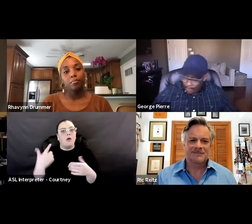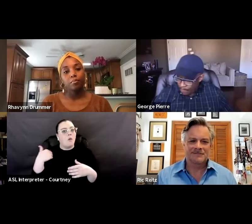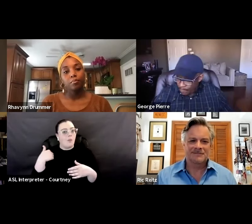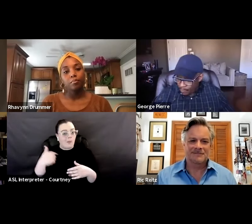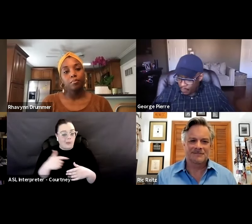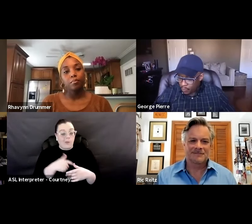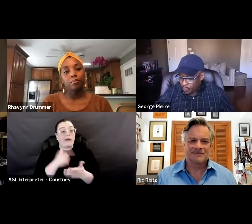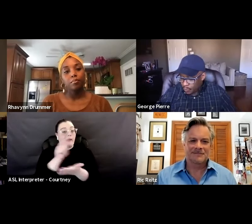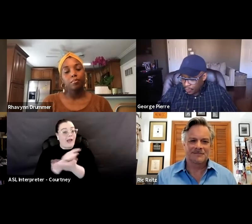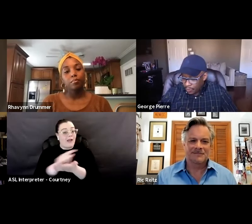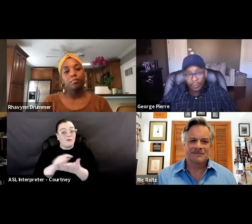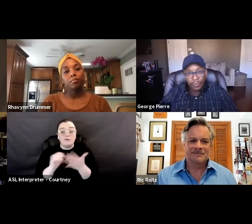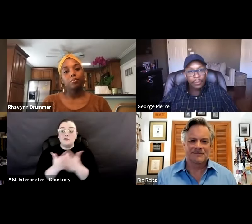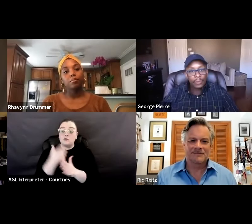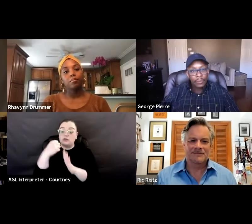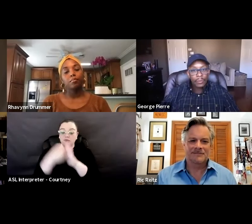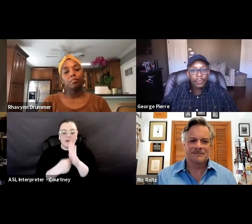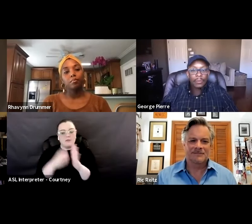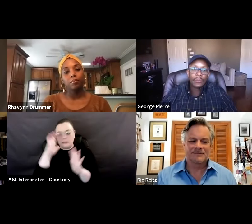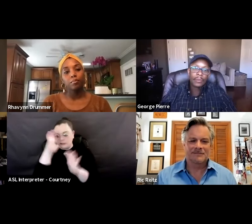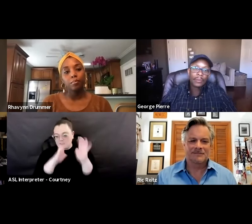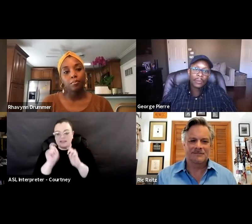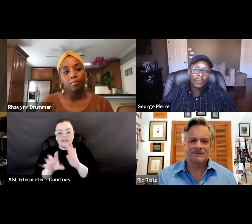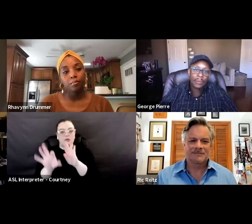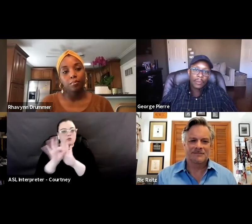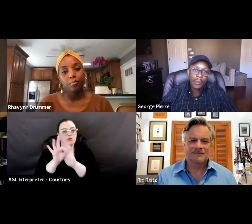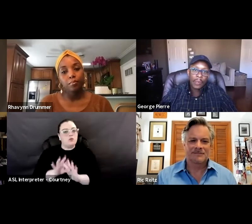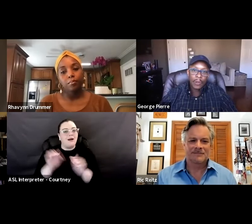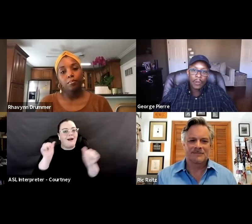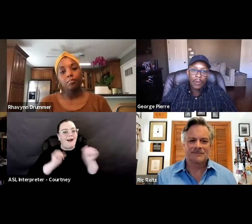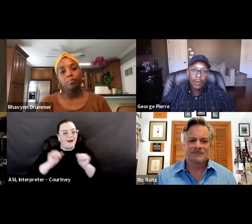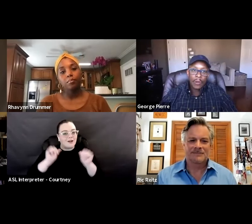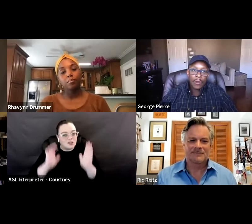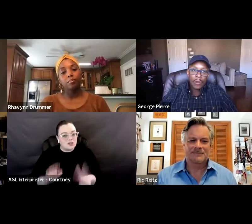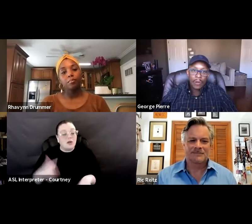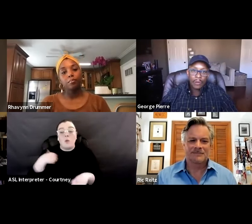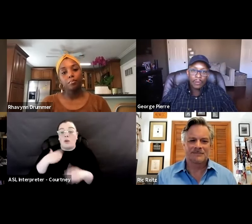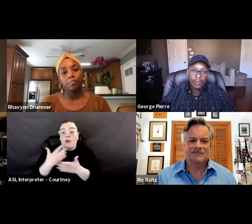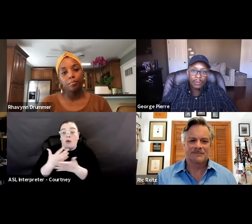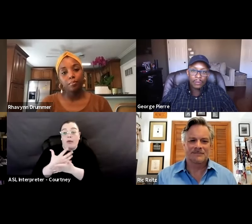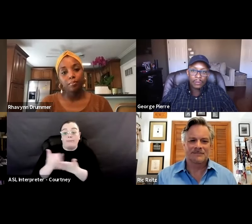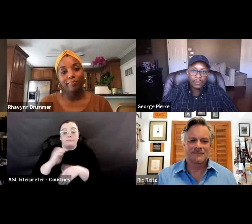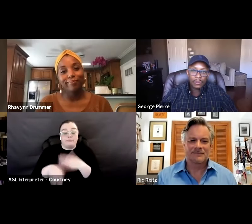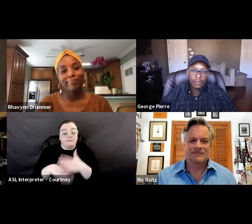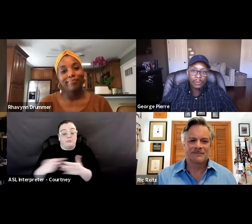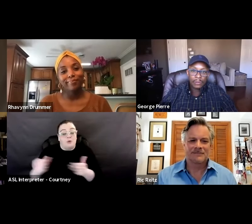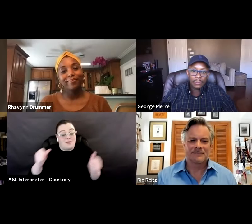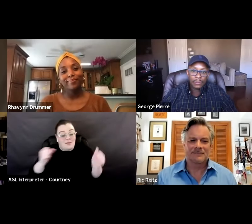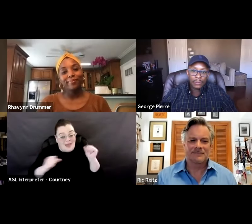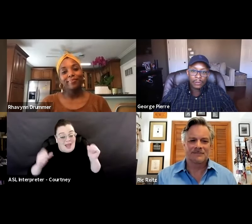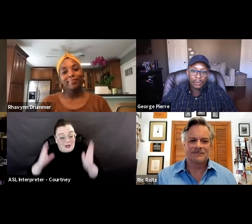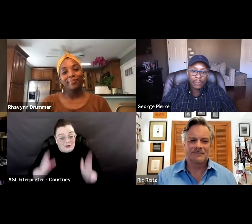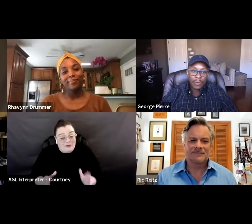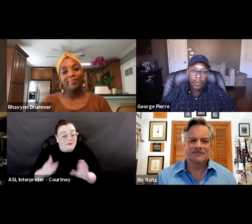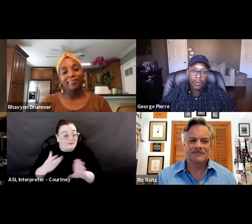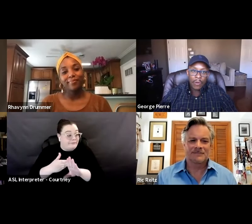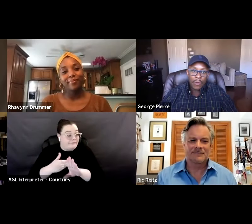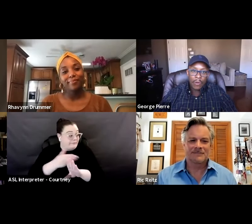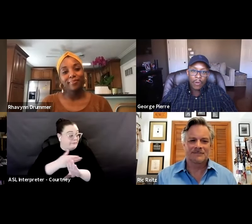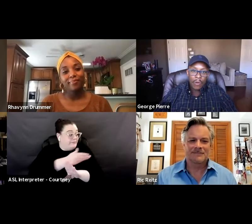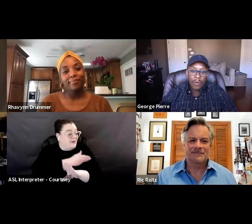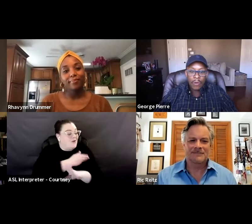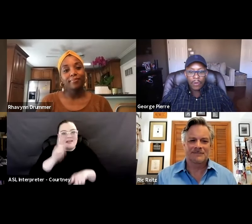need actors for that show. And we'd used every actor in the Wilmington area many seasons before. So we